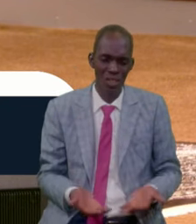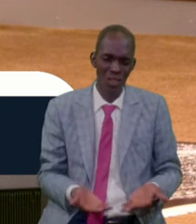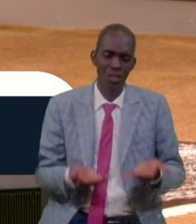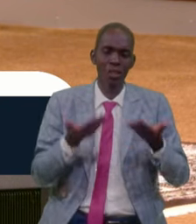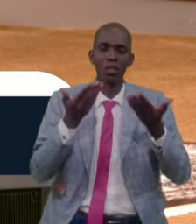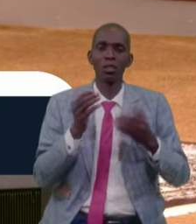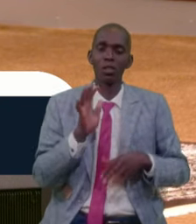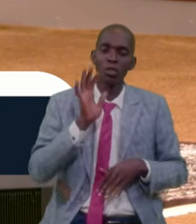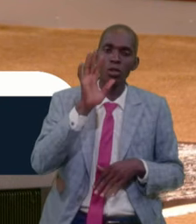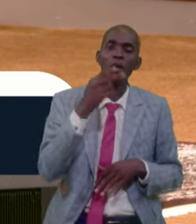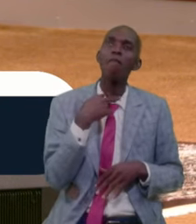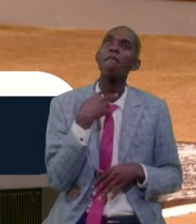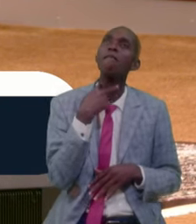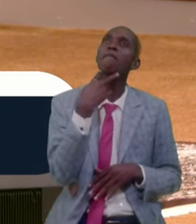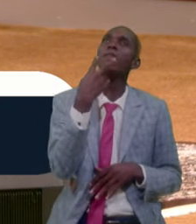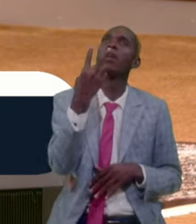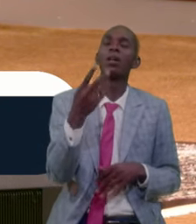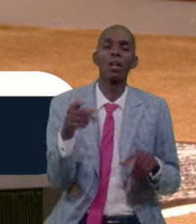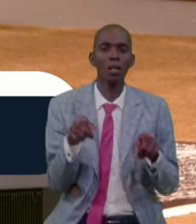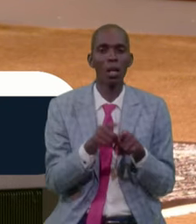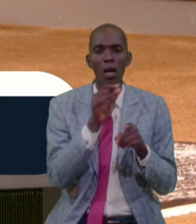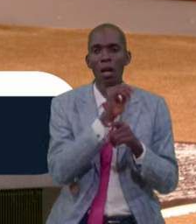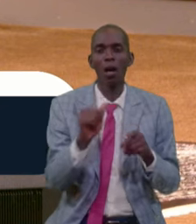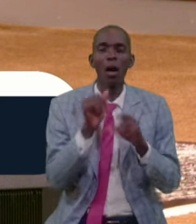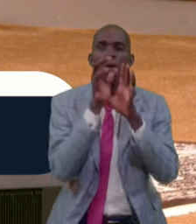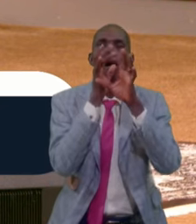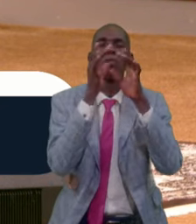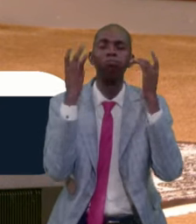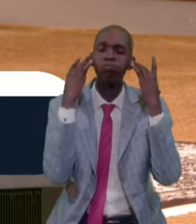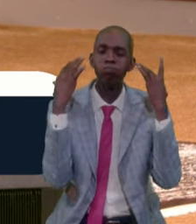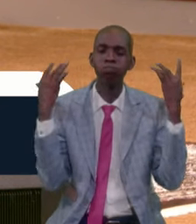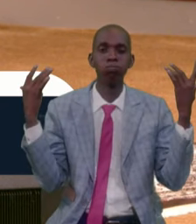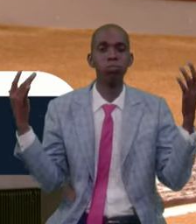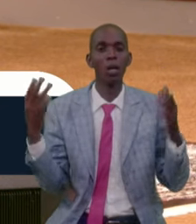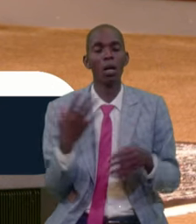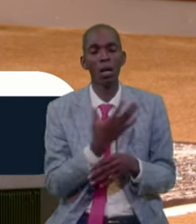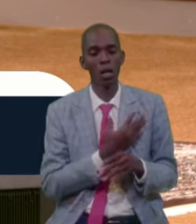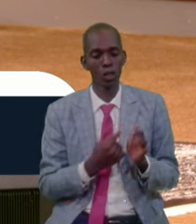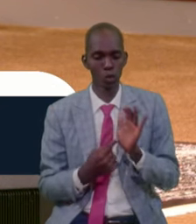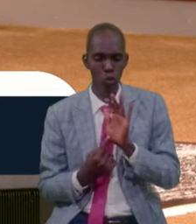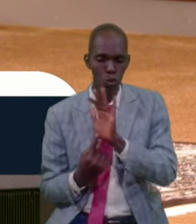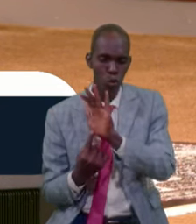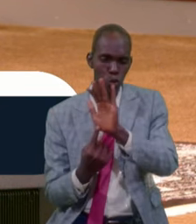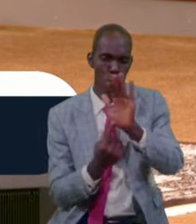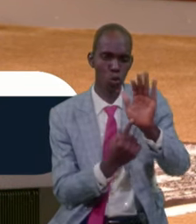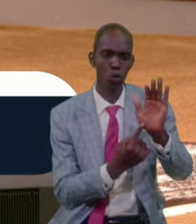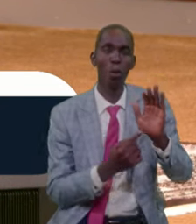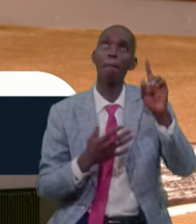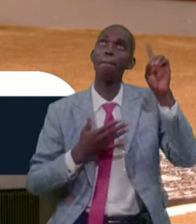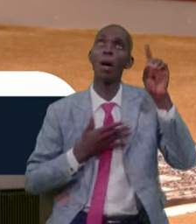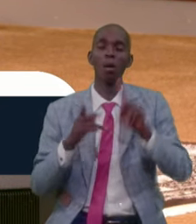thy voice like a trumpet, and show my people